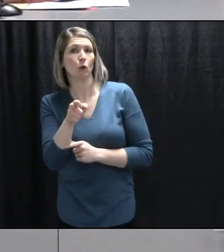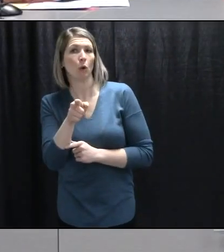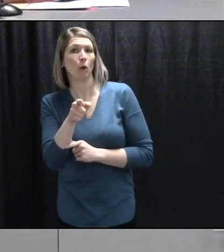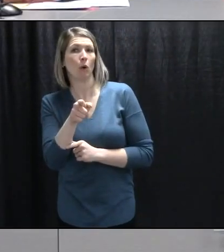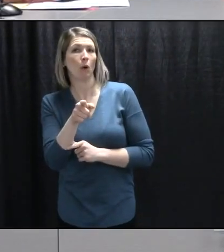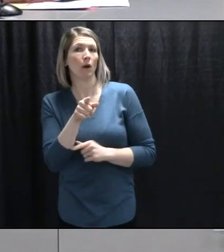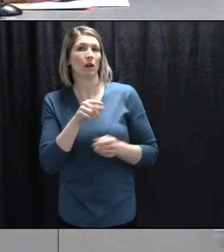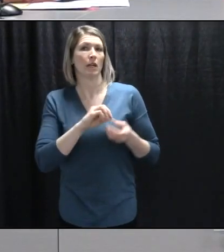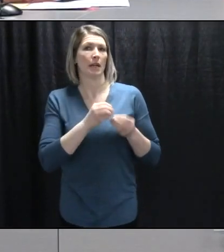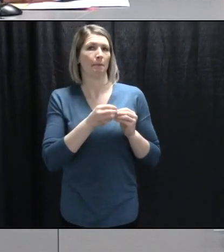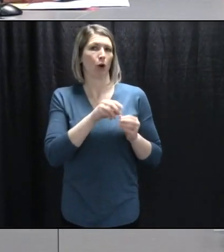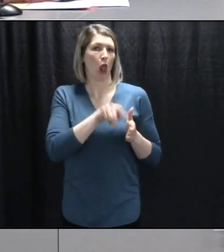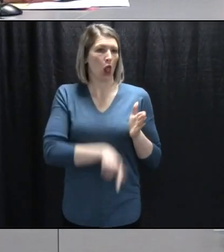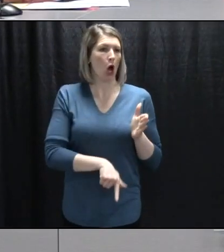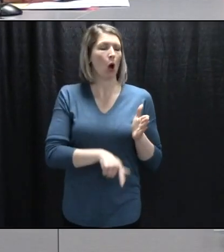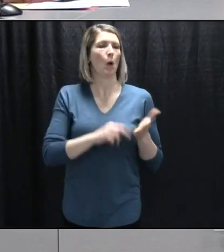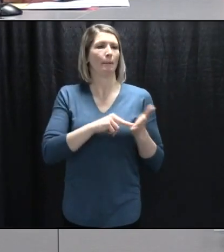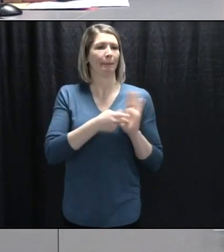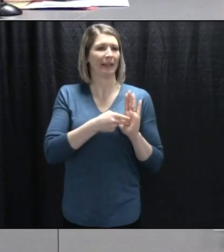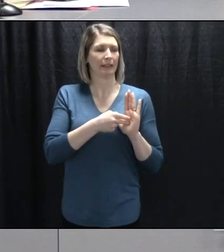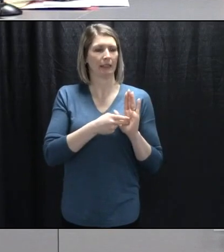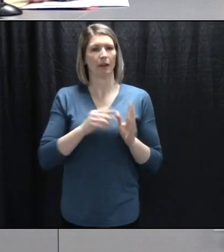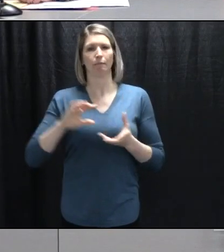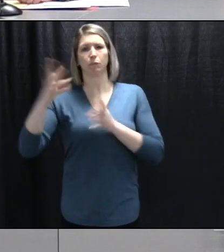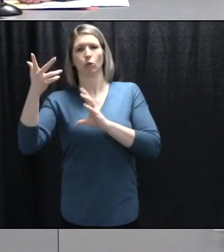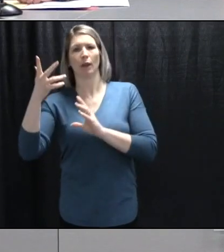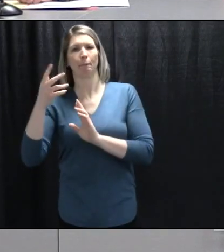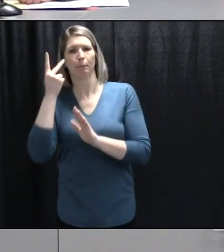Our next questions are from Peter Jackson of The Telegram.